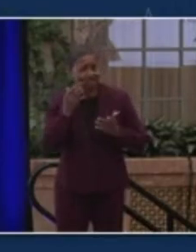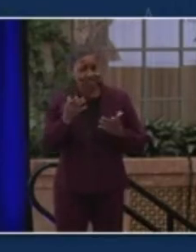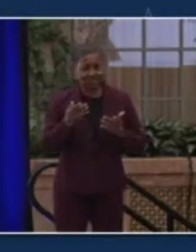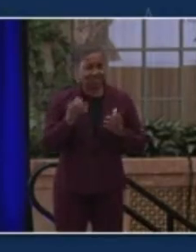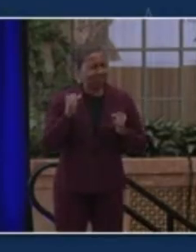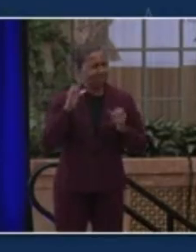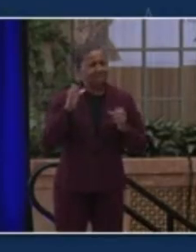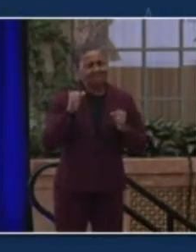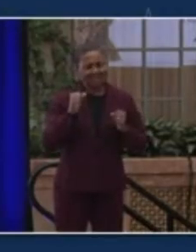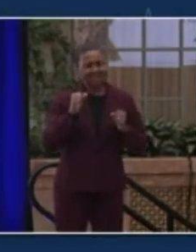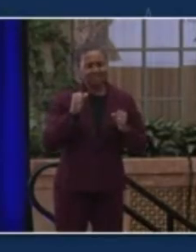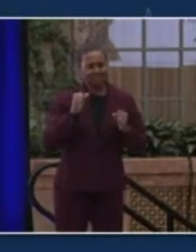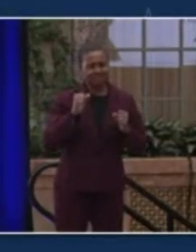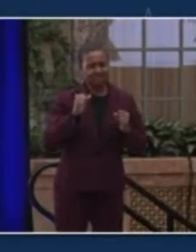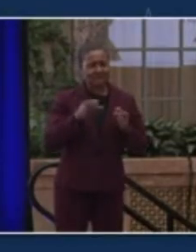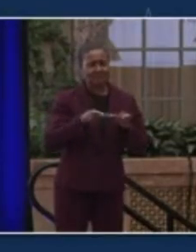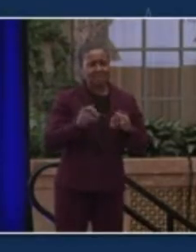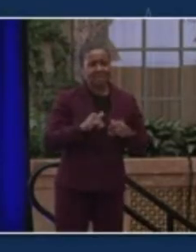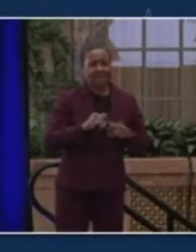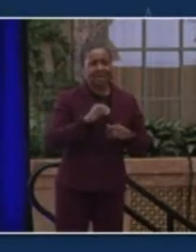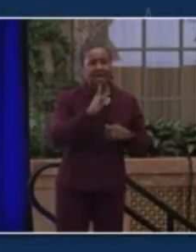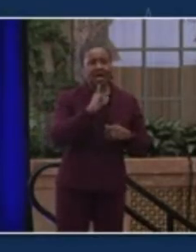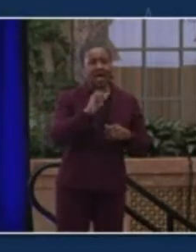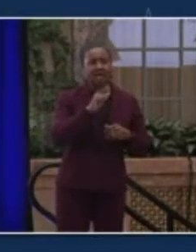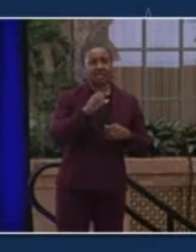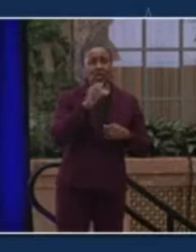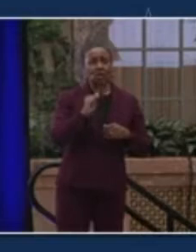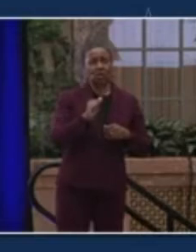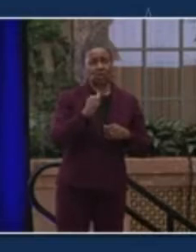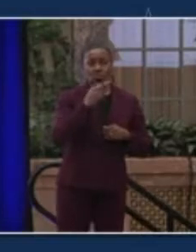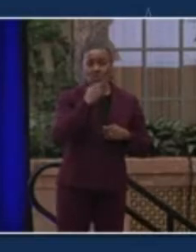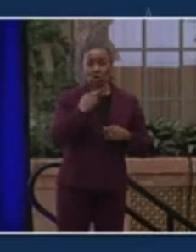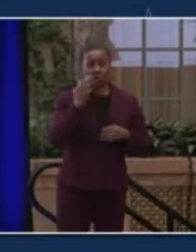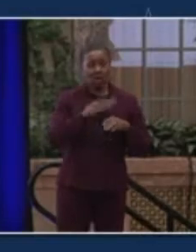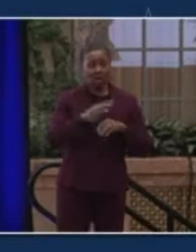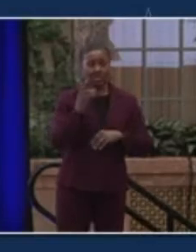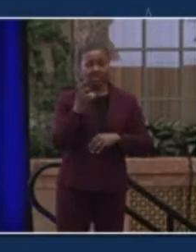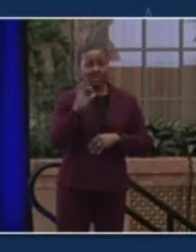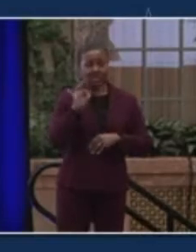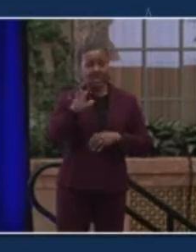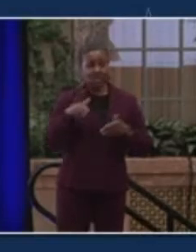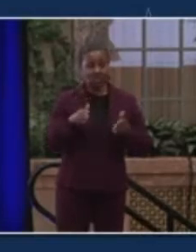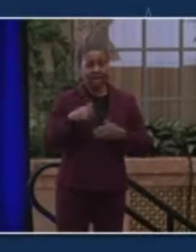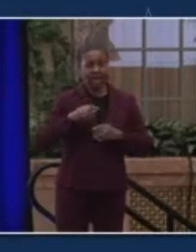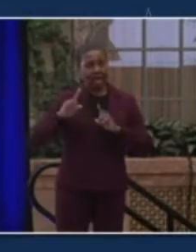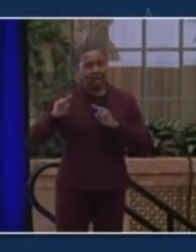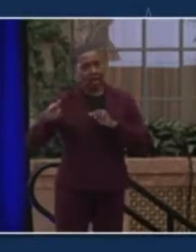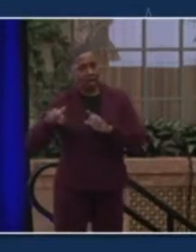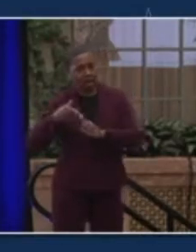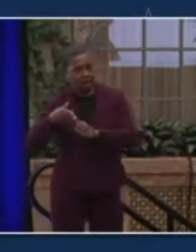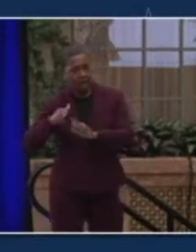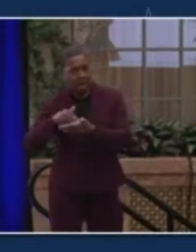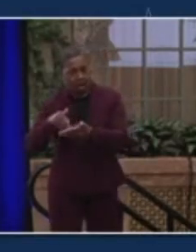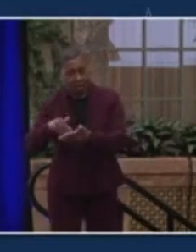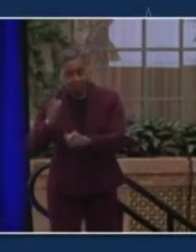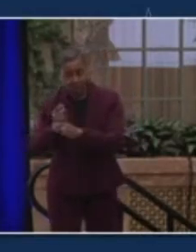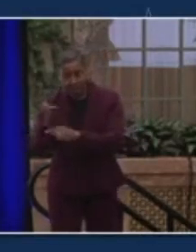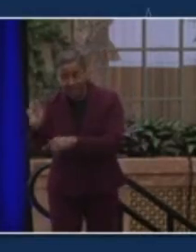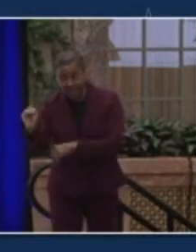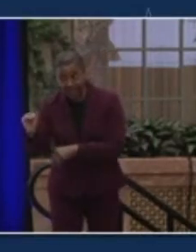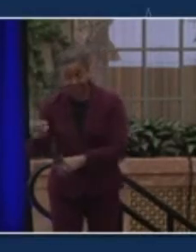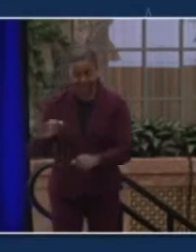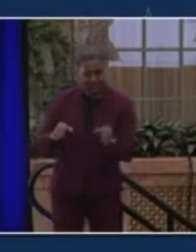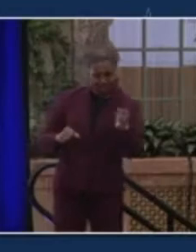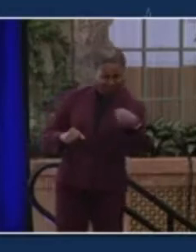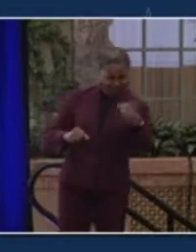Amazing. Places like Isola's Restaurant on 79th Street, where I used to go all the time. Right, Tim?